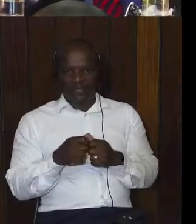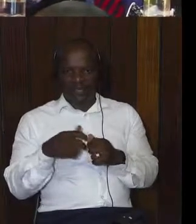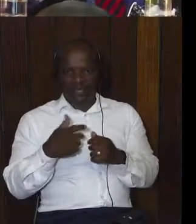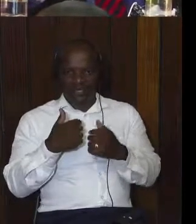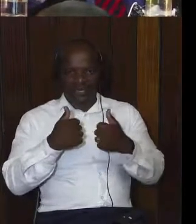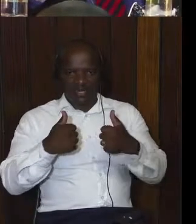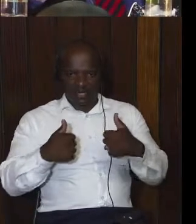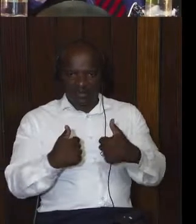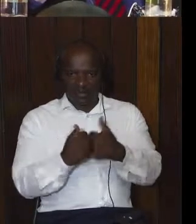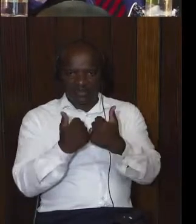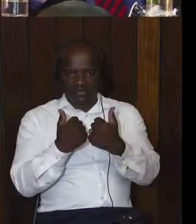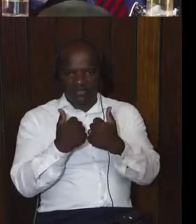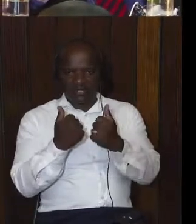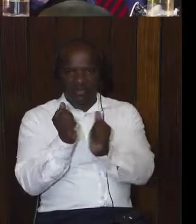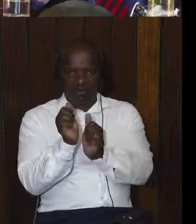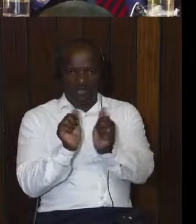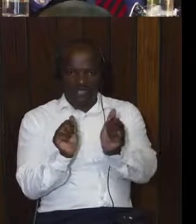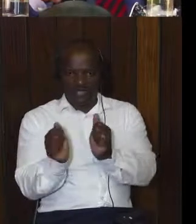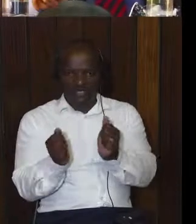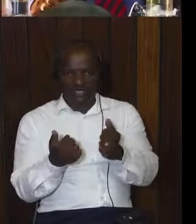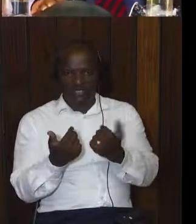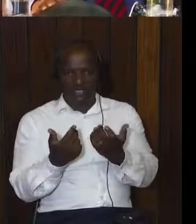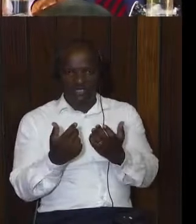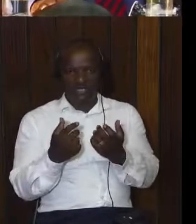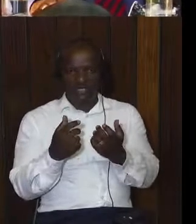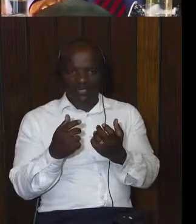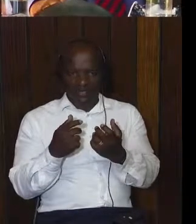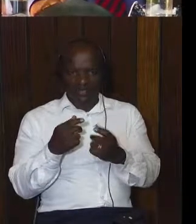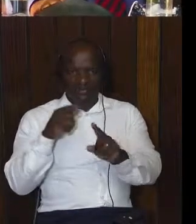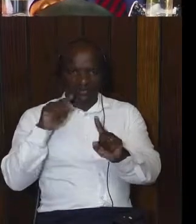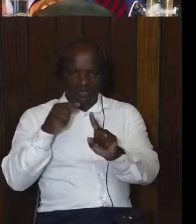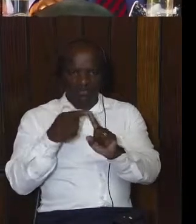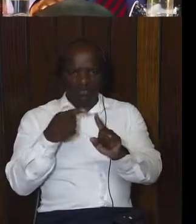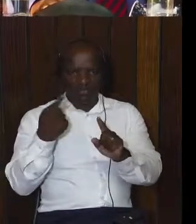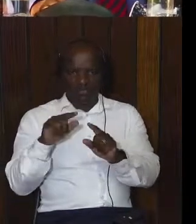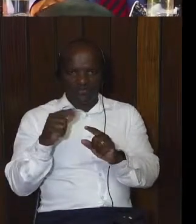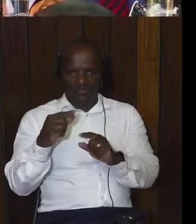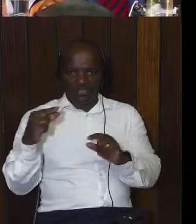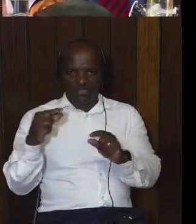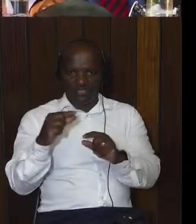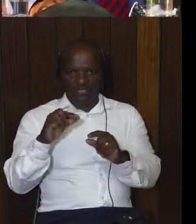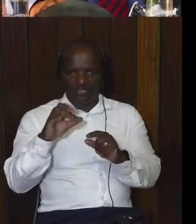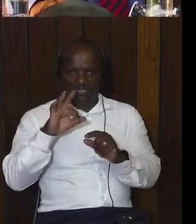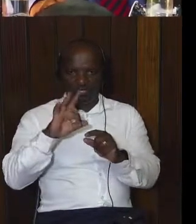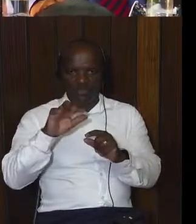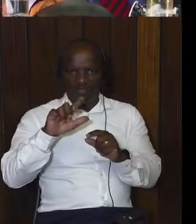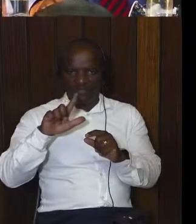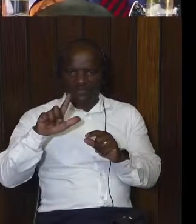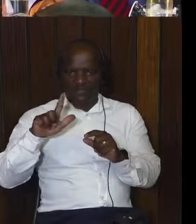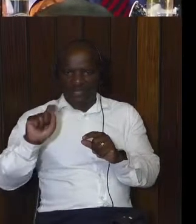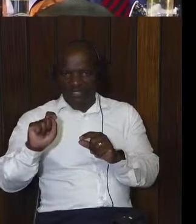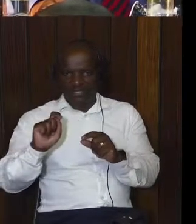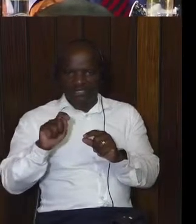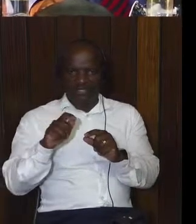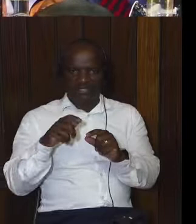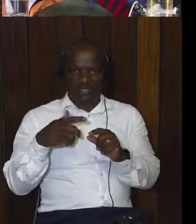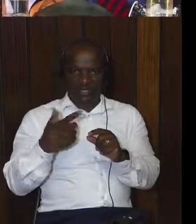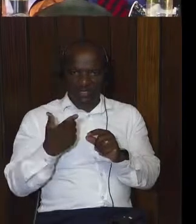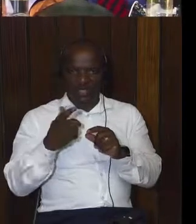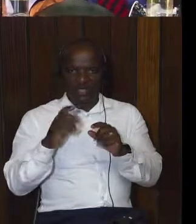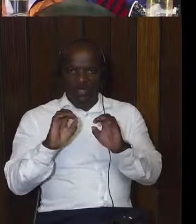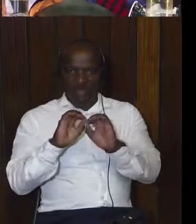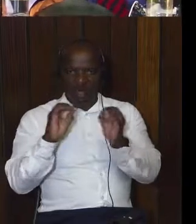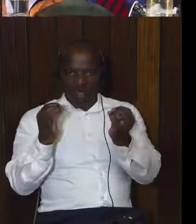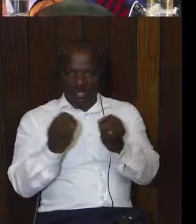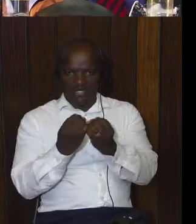impacted on operations. I think the main issue for GFleet is similarly to the department, the finalization of the organizational structure, and